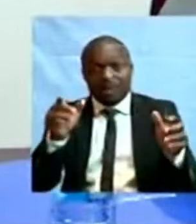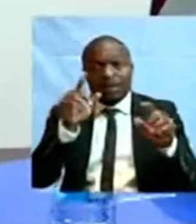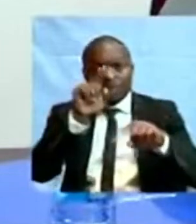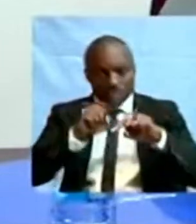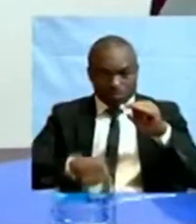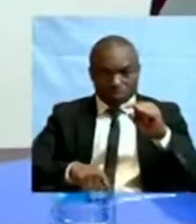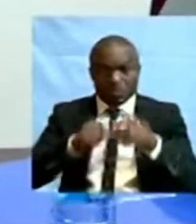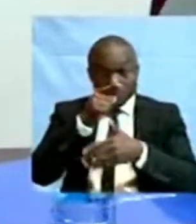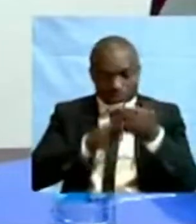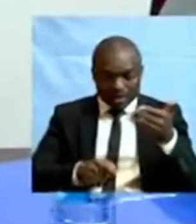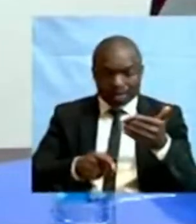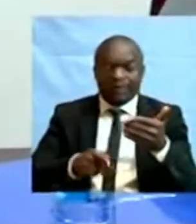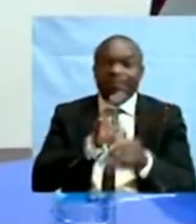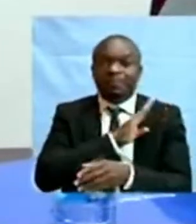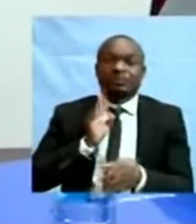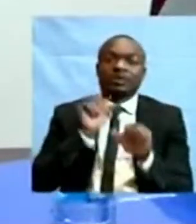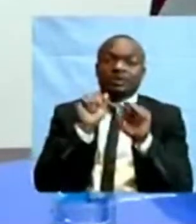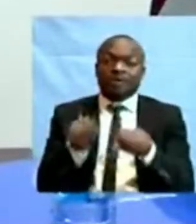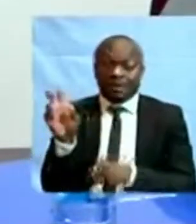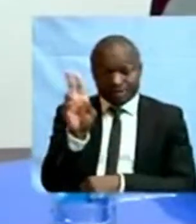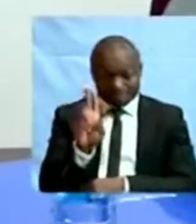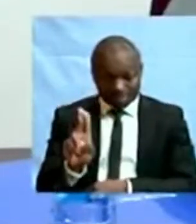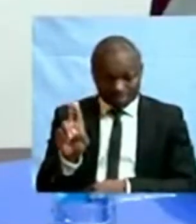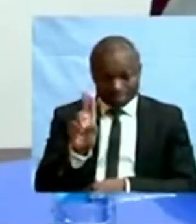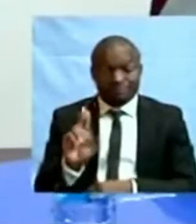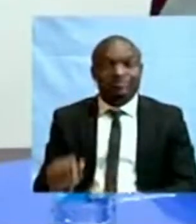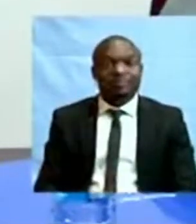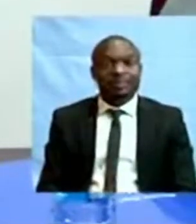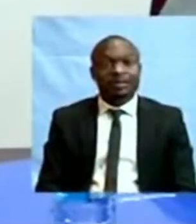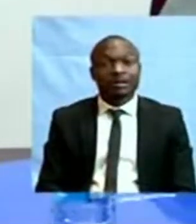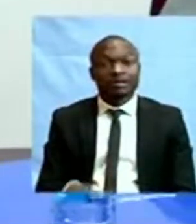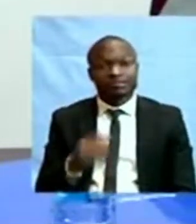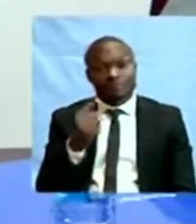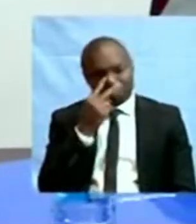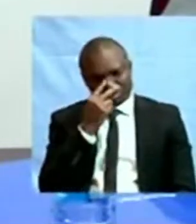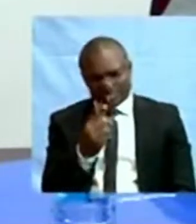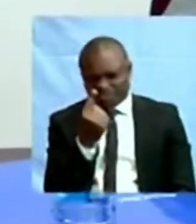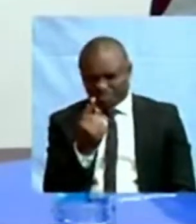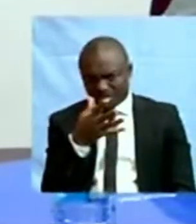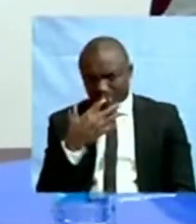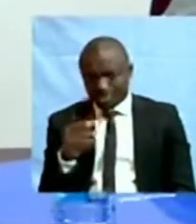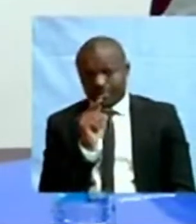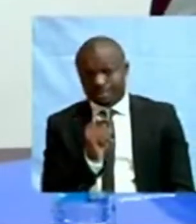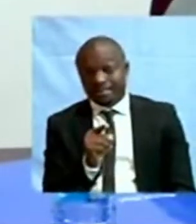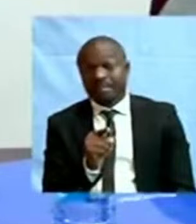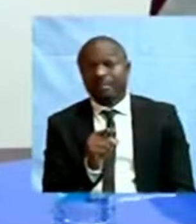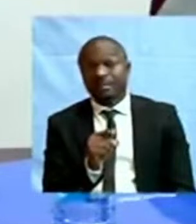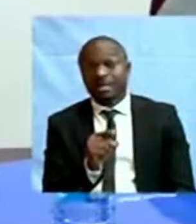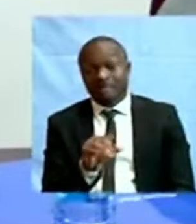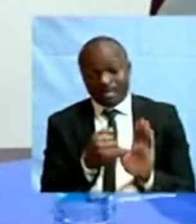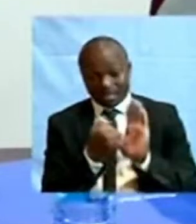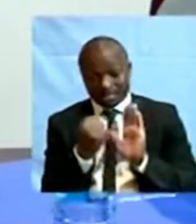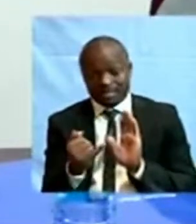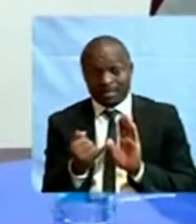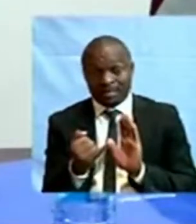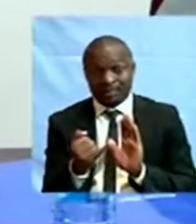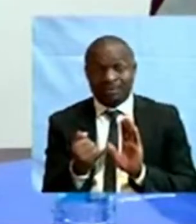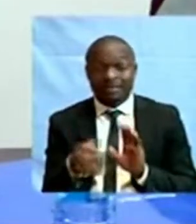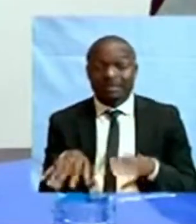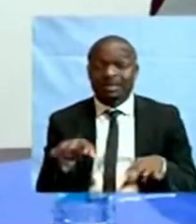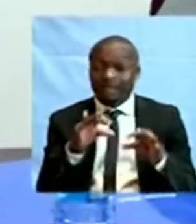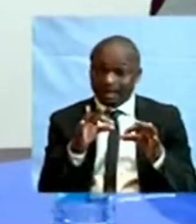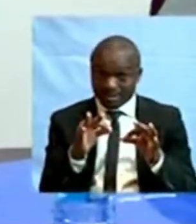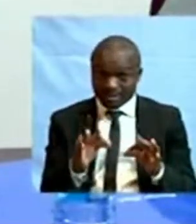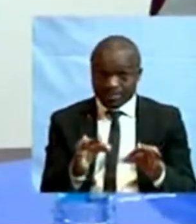use as it takes that into account. We note one thing, that stated, it is worth noting that whether or